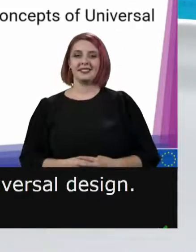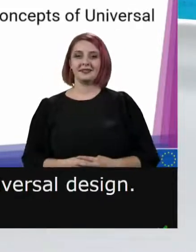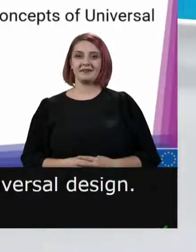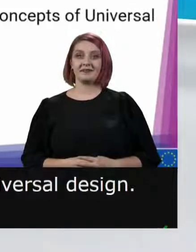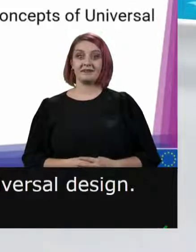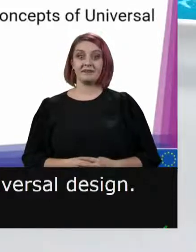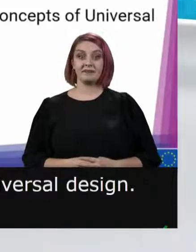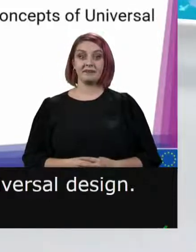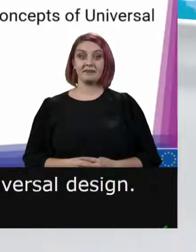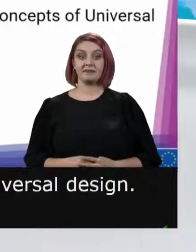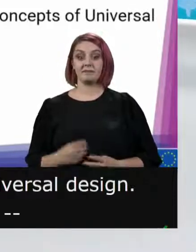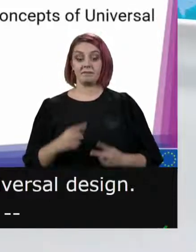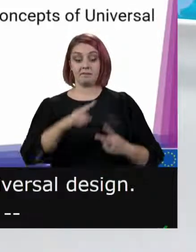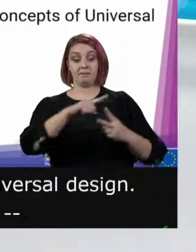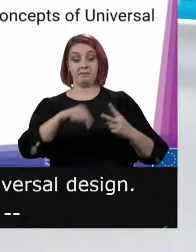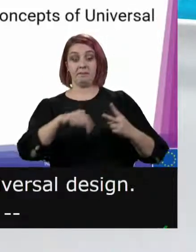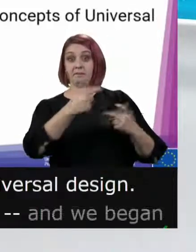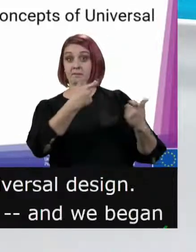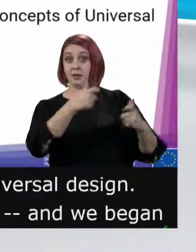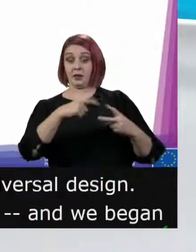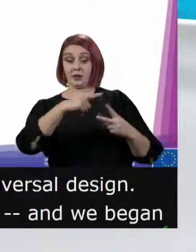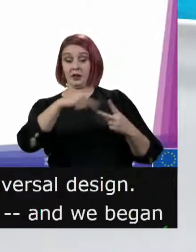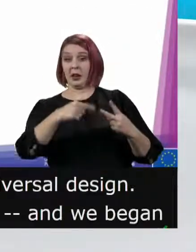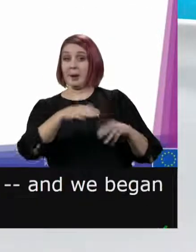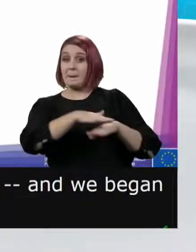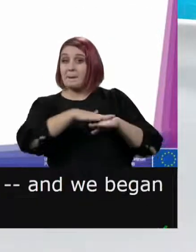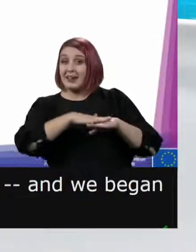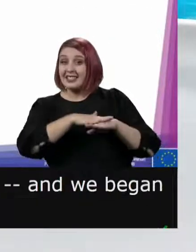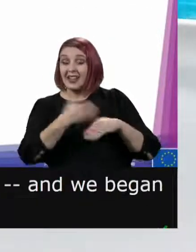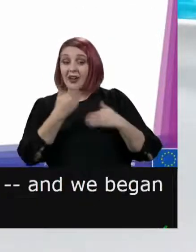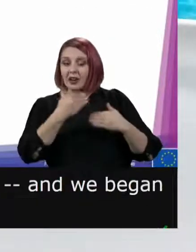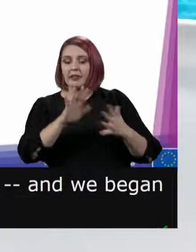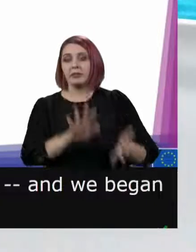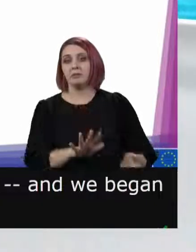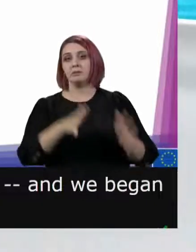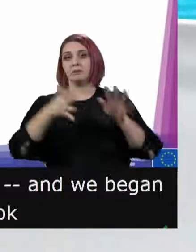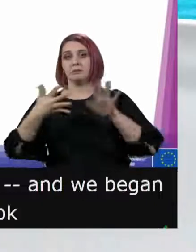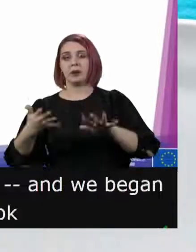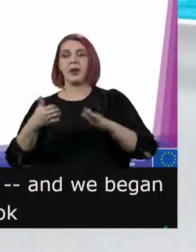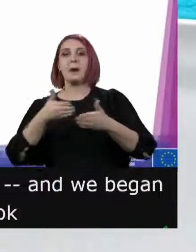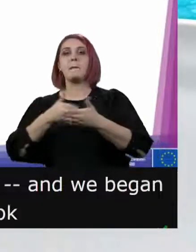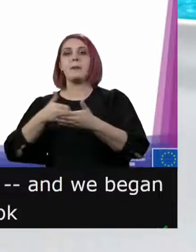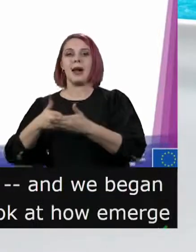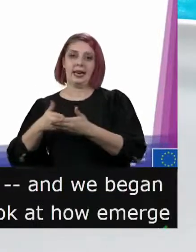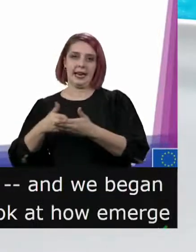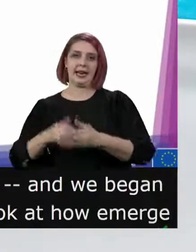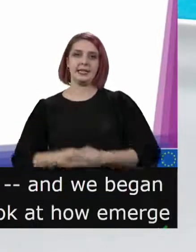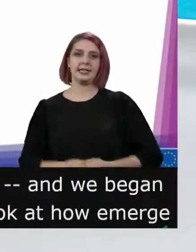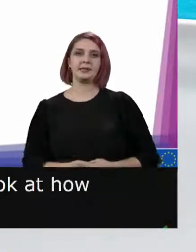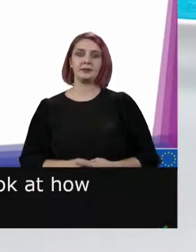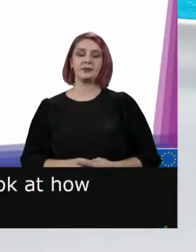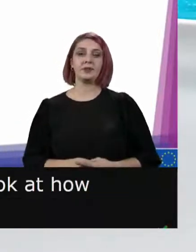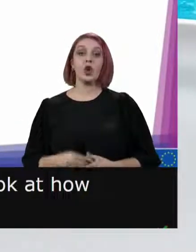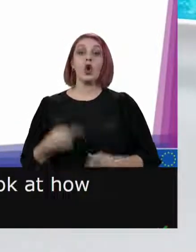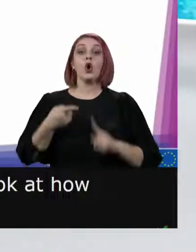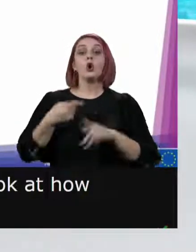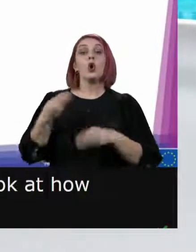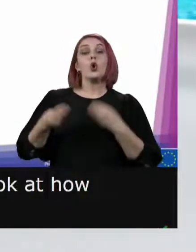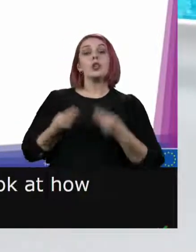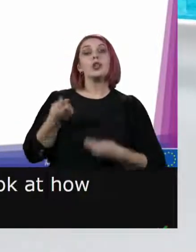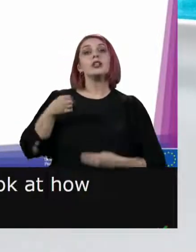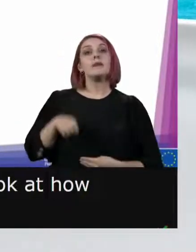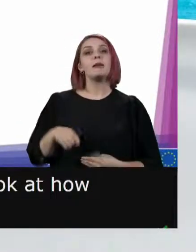to the barriers that allowed us to look at how emerging technologies offered new opportunities